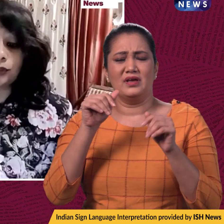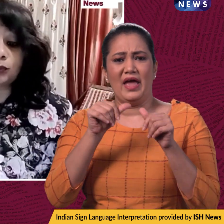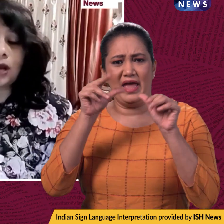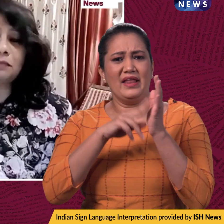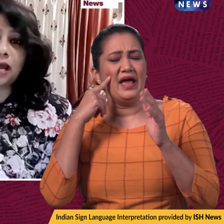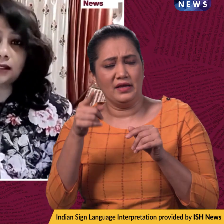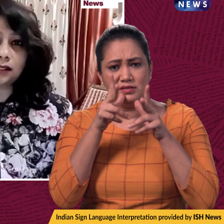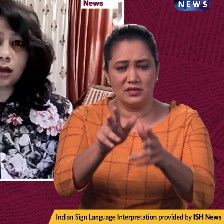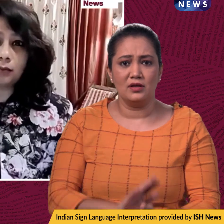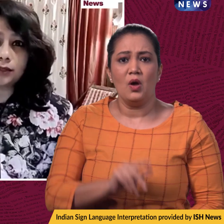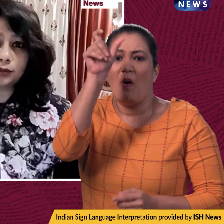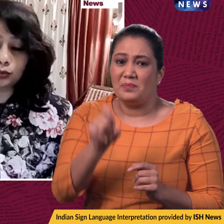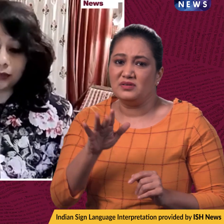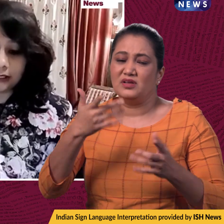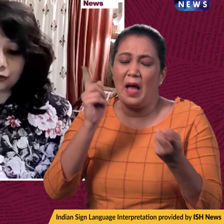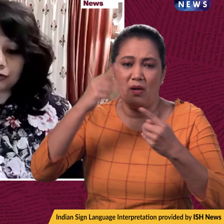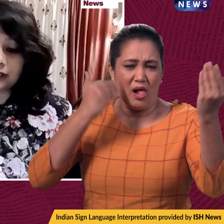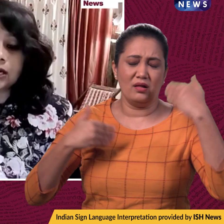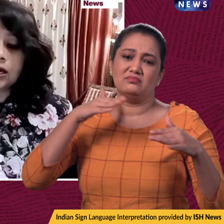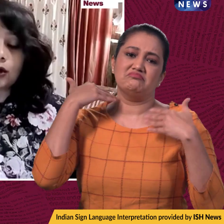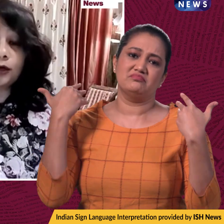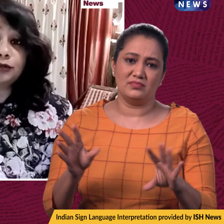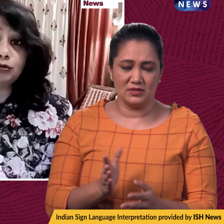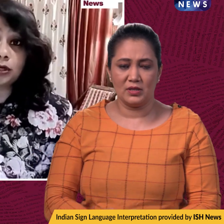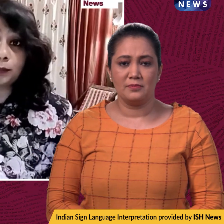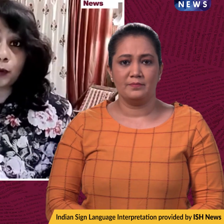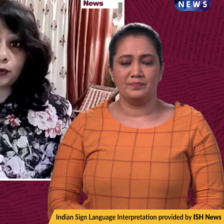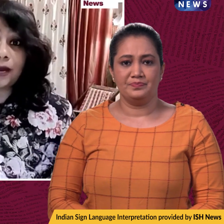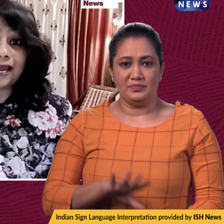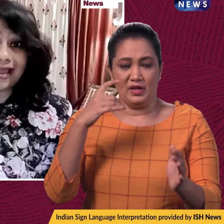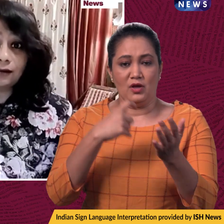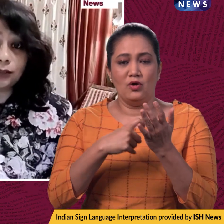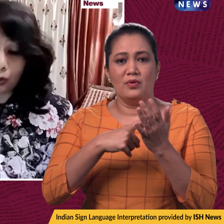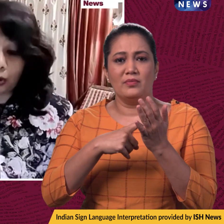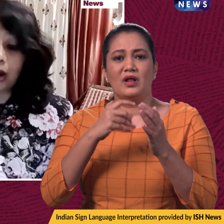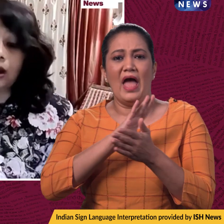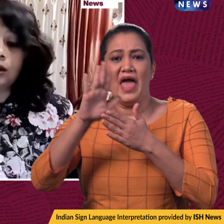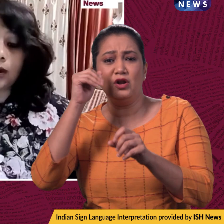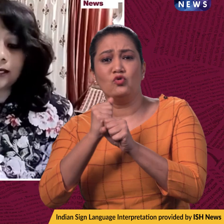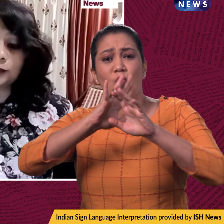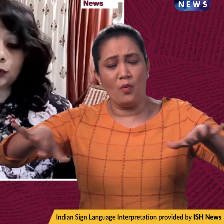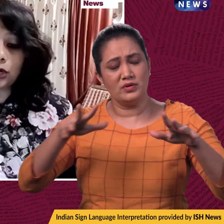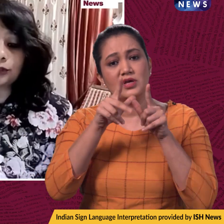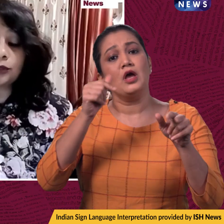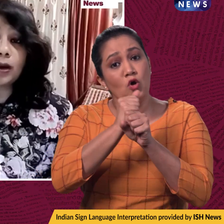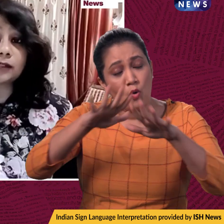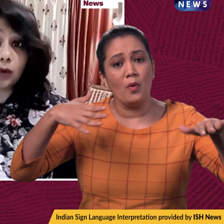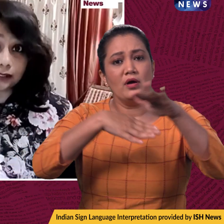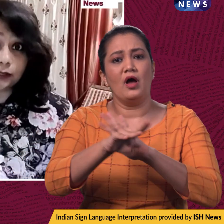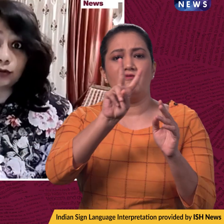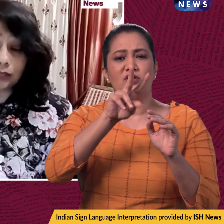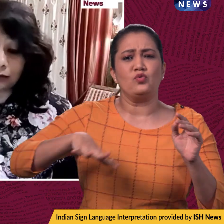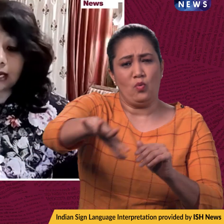has reported that one man succumbed to the injuries. According to a report by Herald Goa, violence broke out in